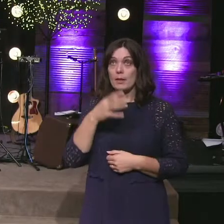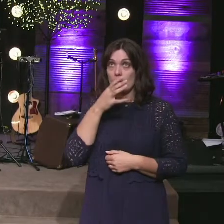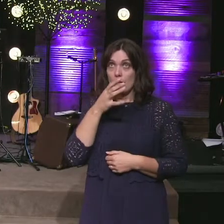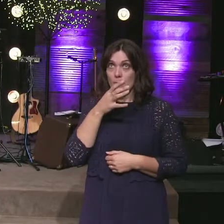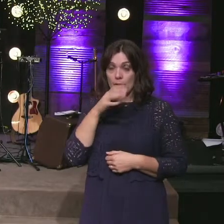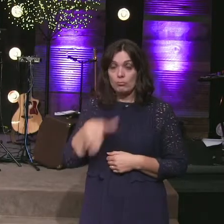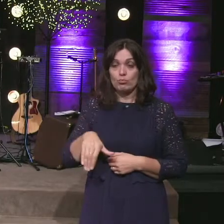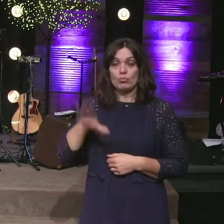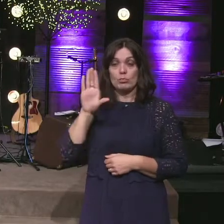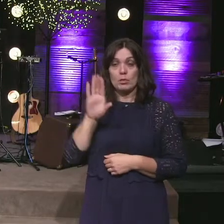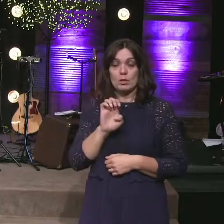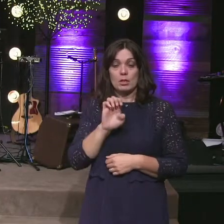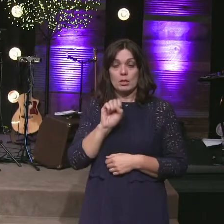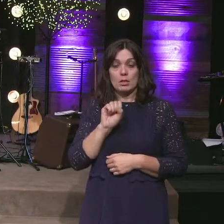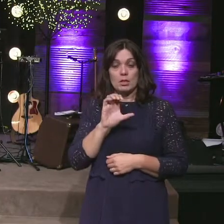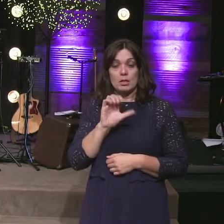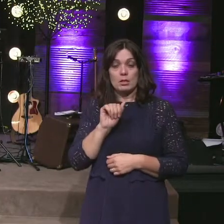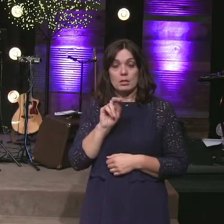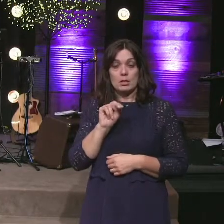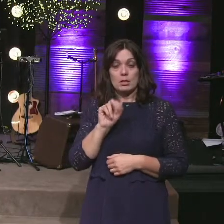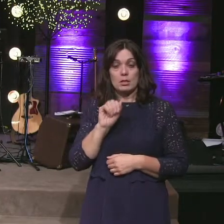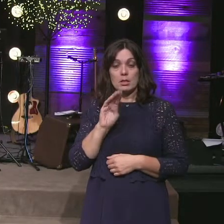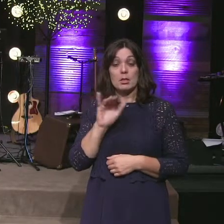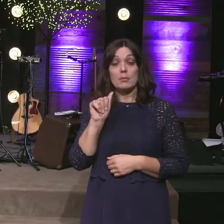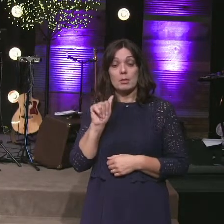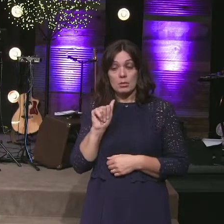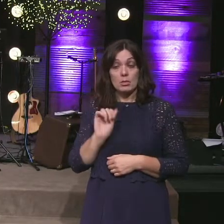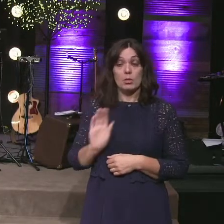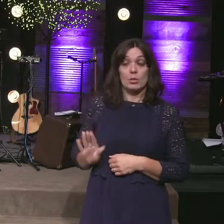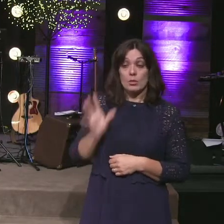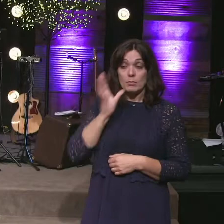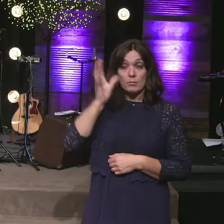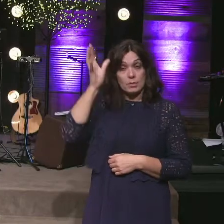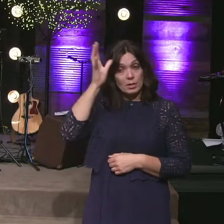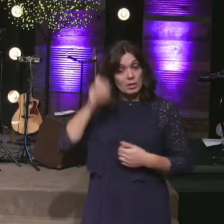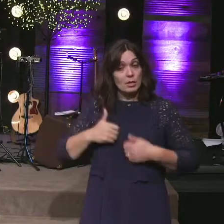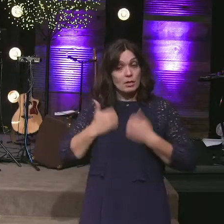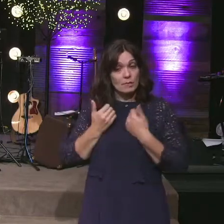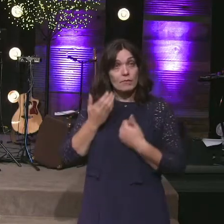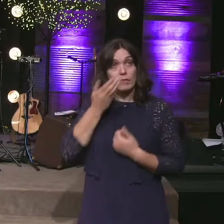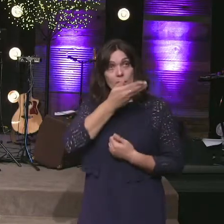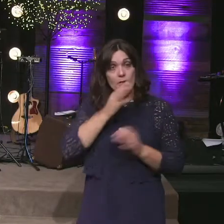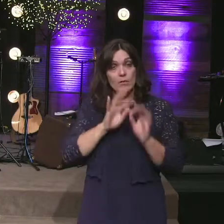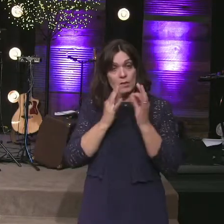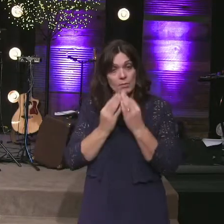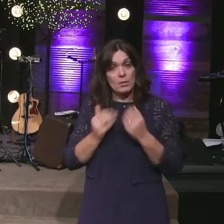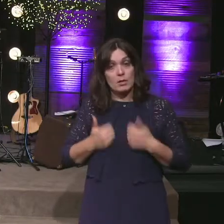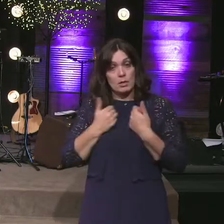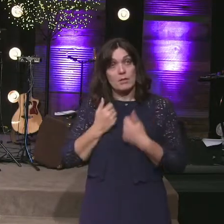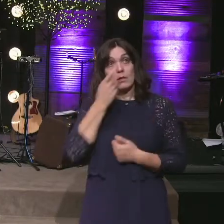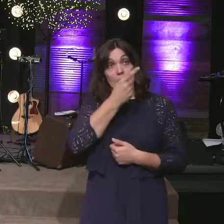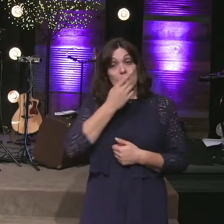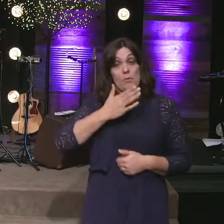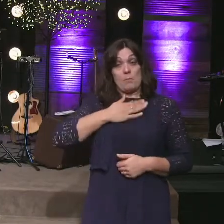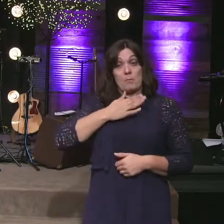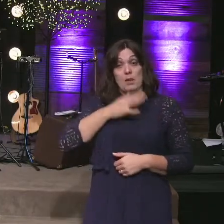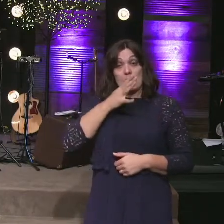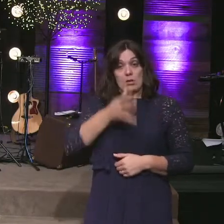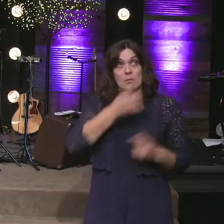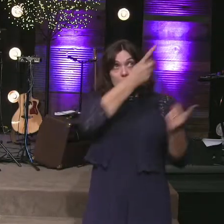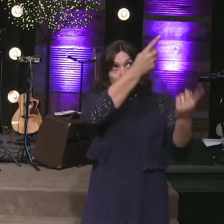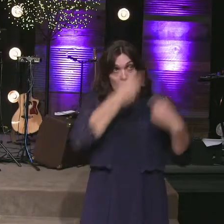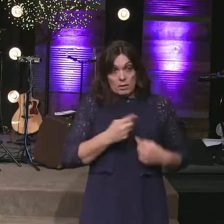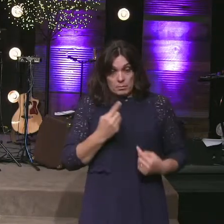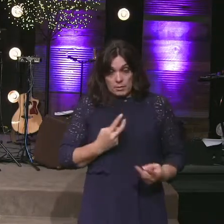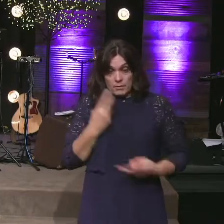and her parents lived there, her family lived there, and my grandma would come downstate to visit her